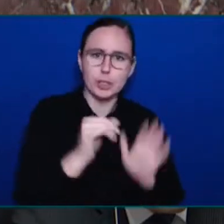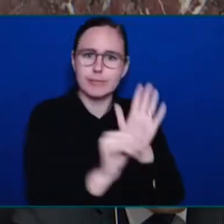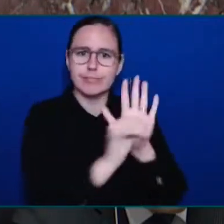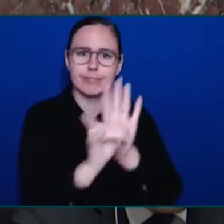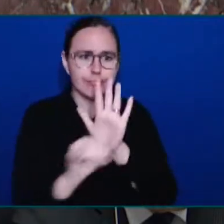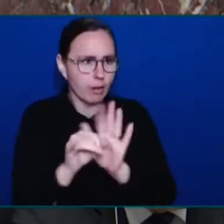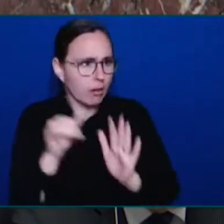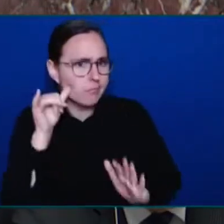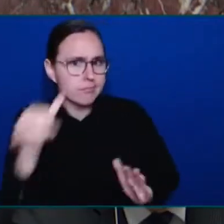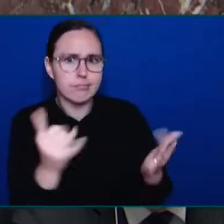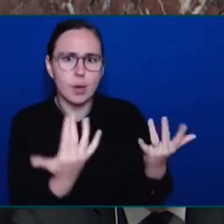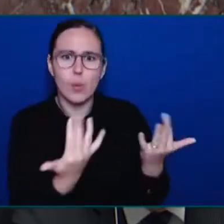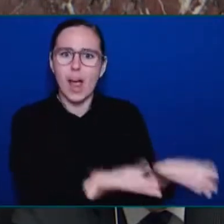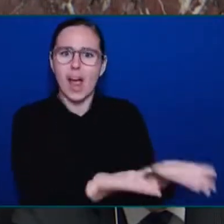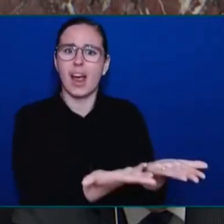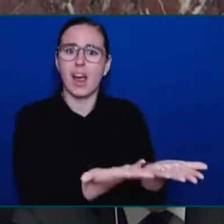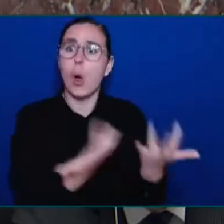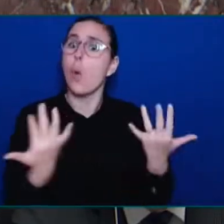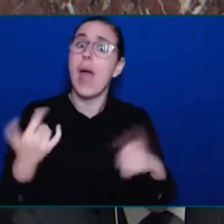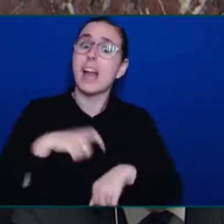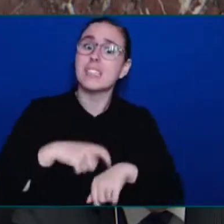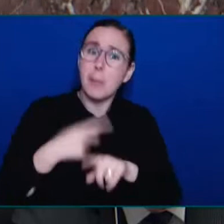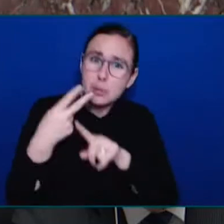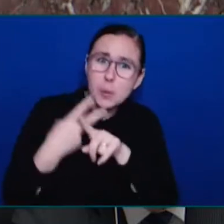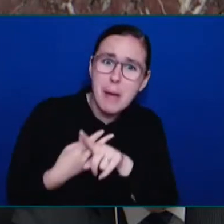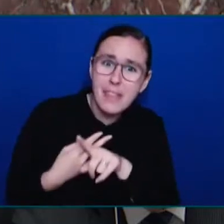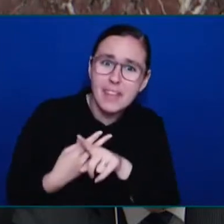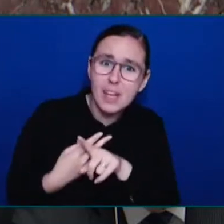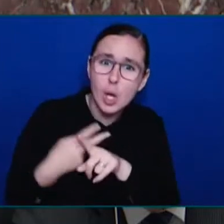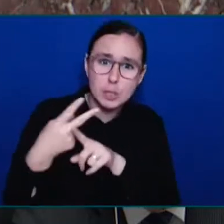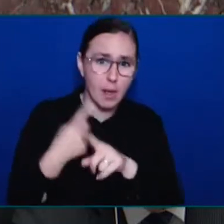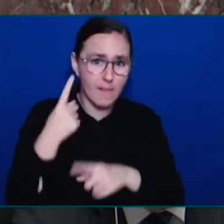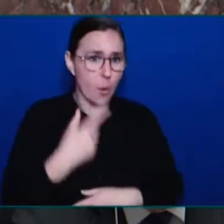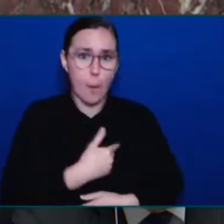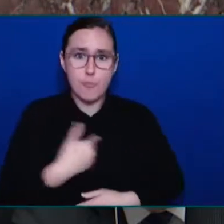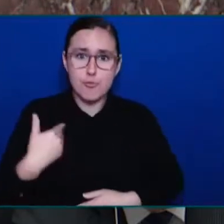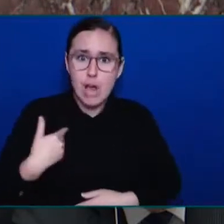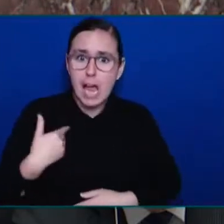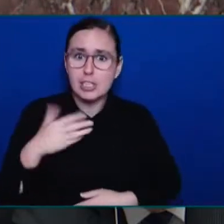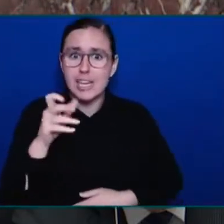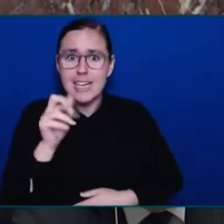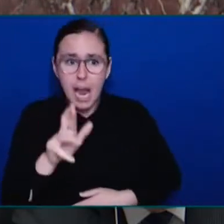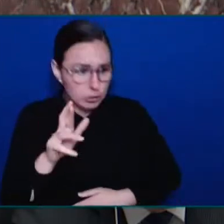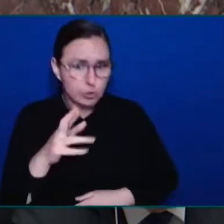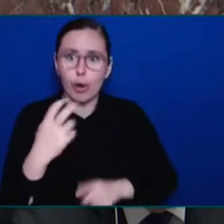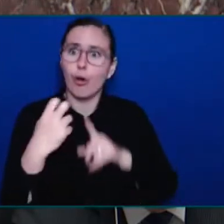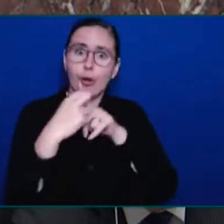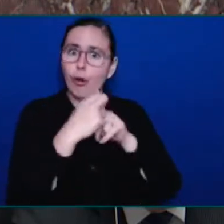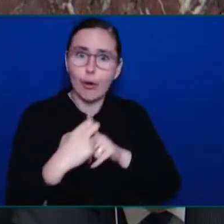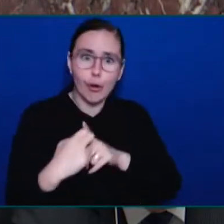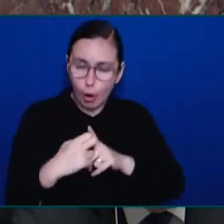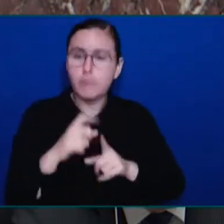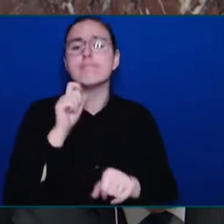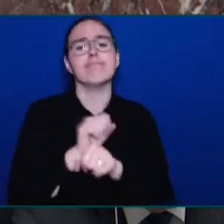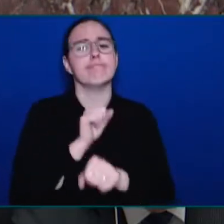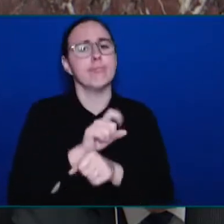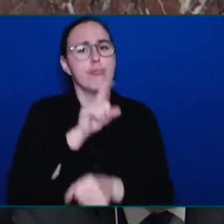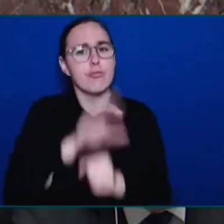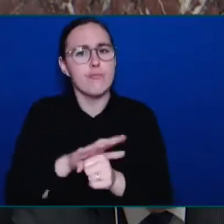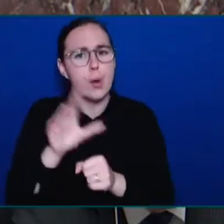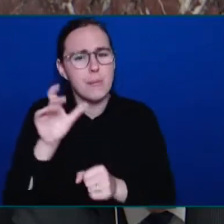a diagnostic breast exam, 2.5 months for mammograms, 3 months for biopsies, and over